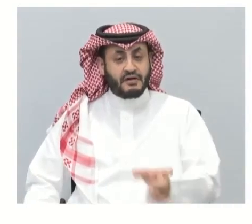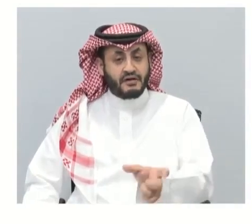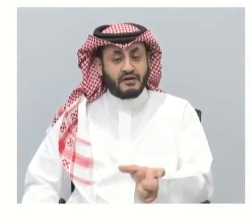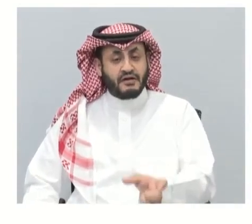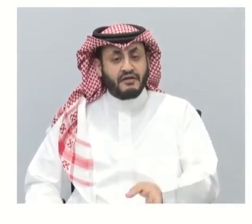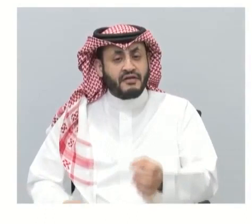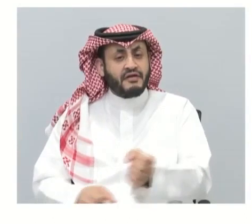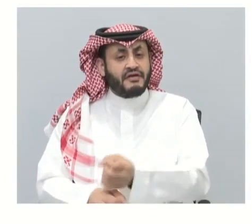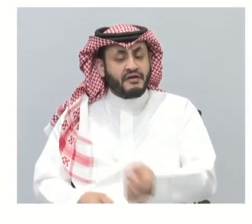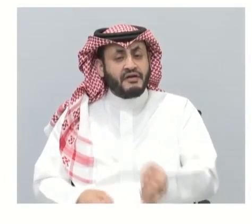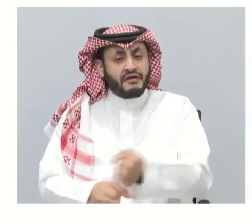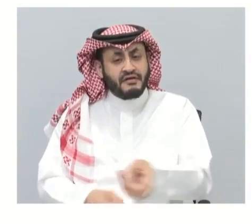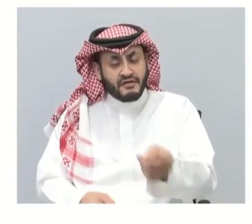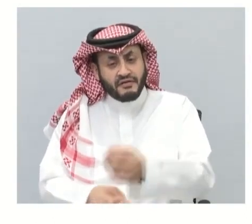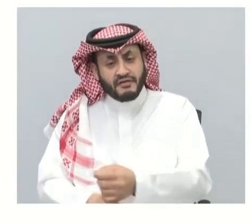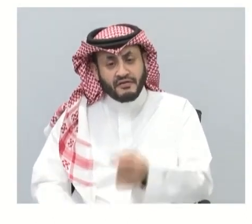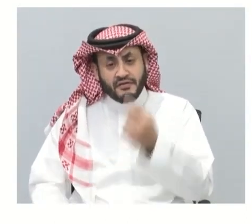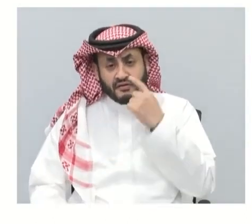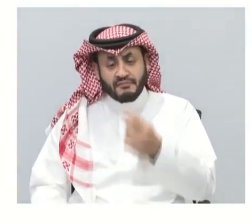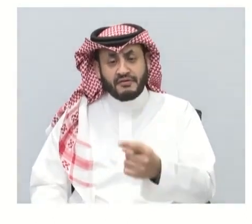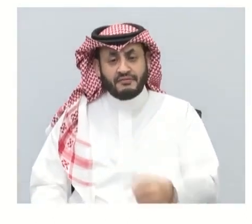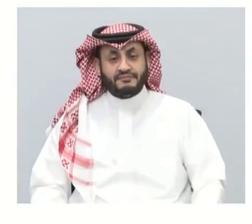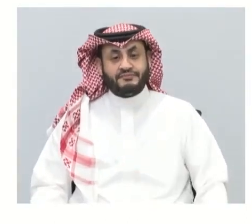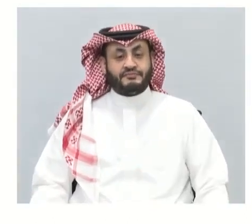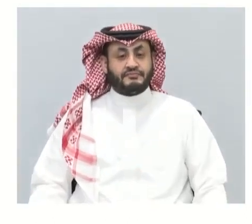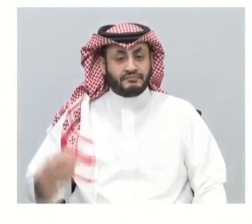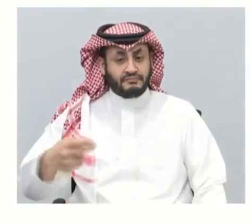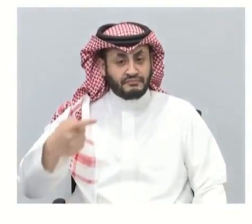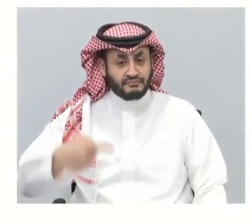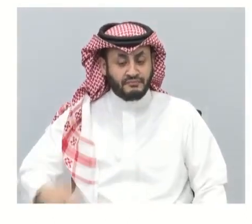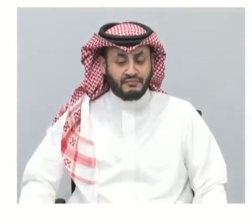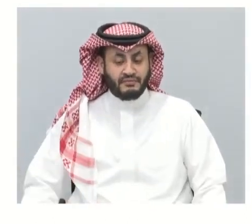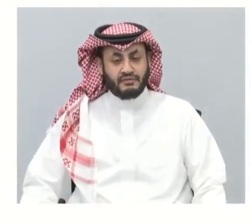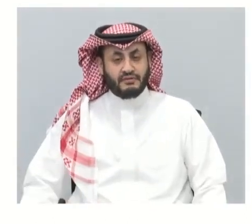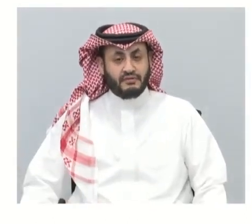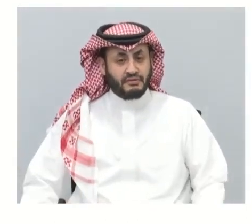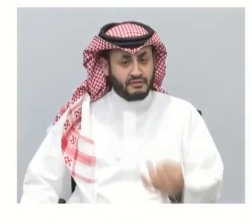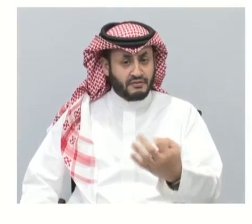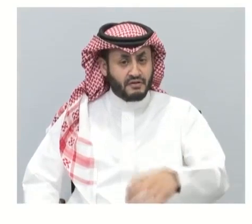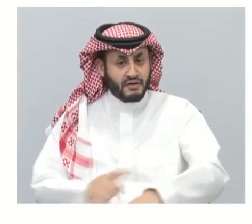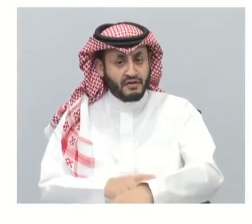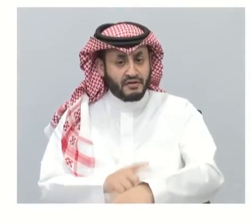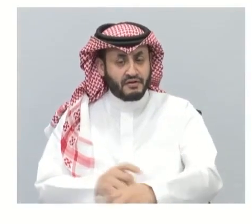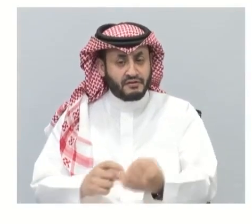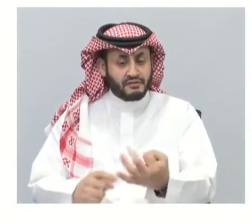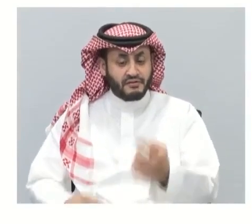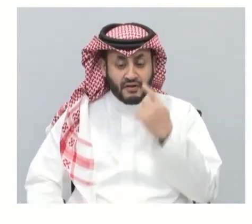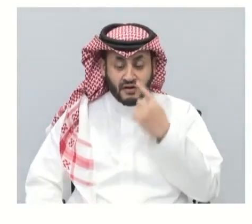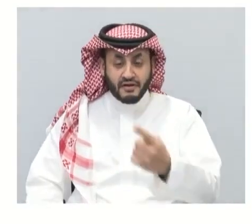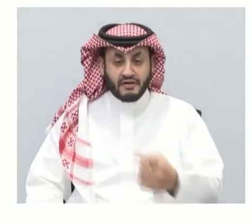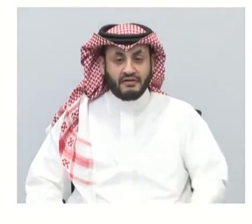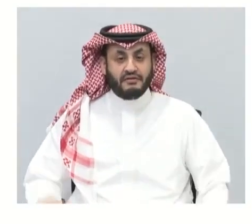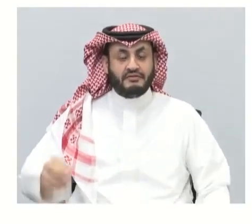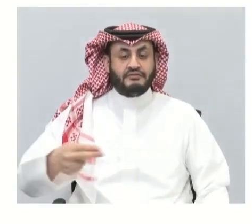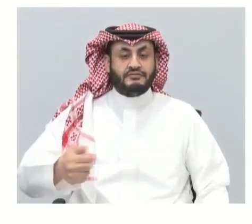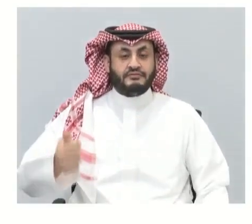since 2010. So 2010, how long for this? Has been